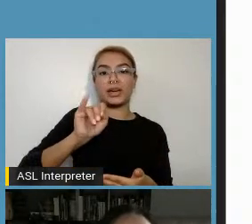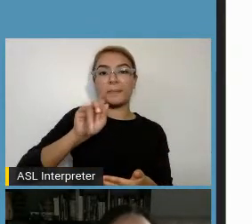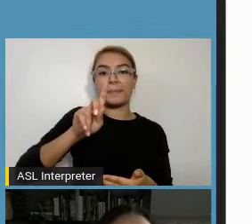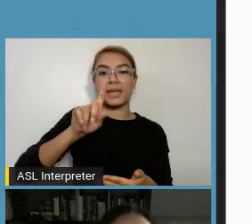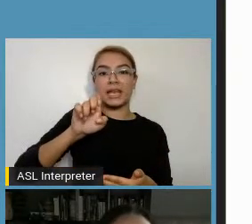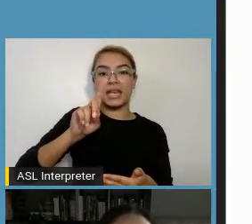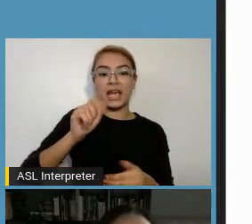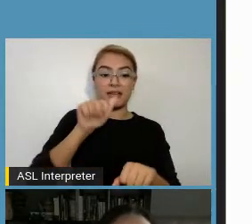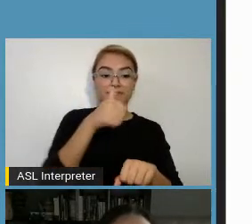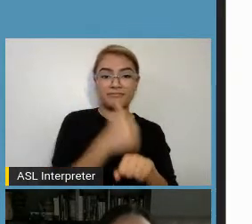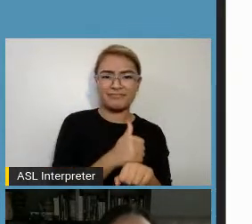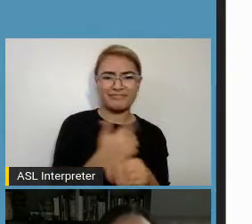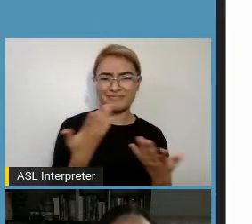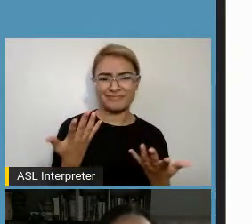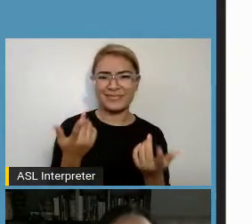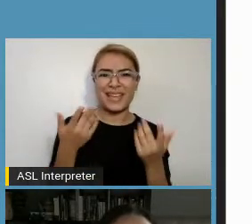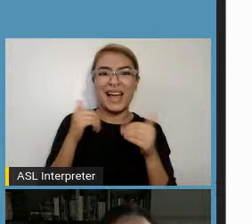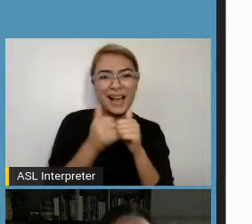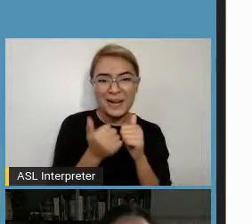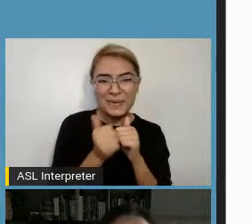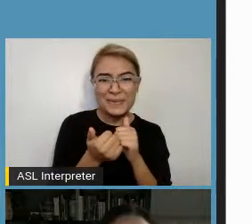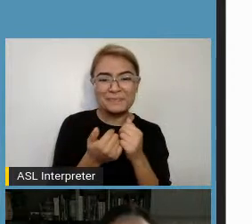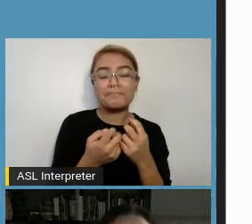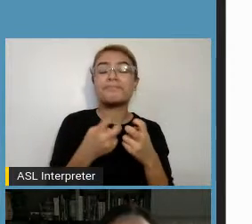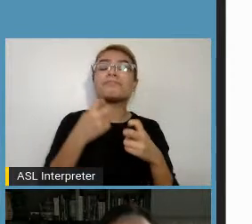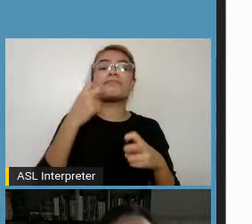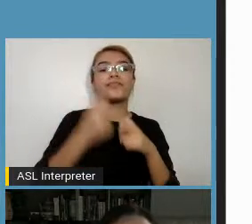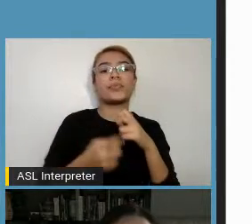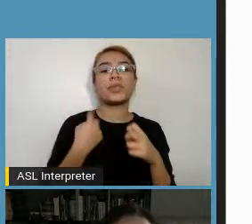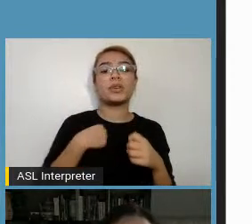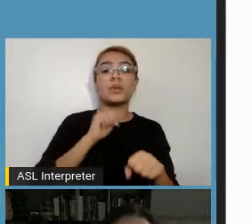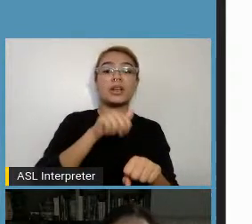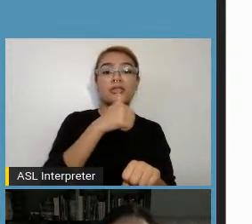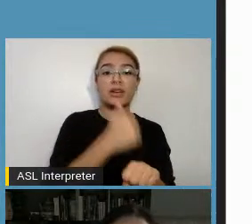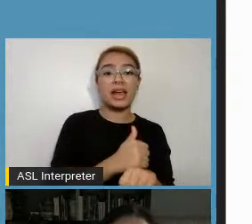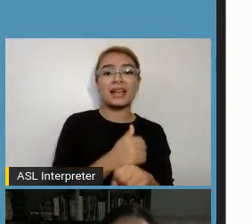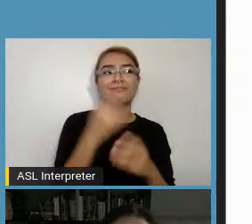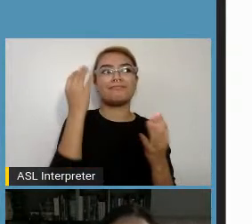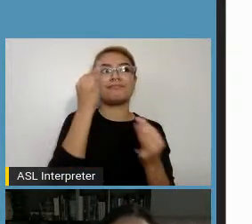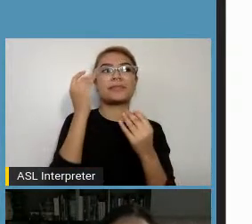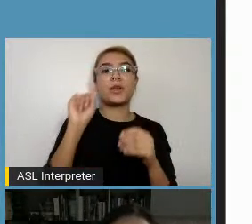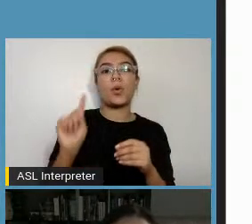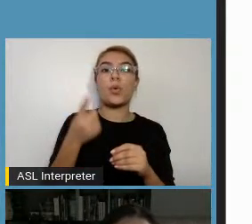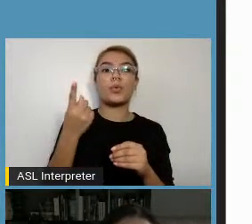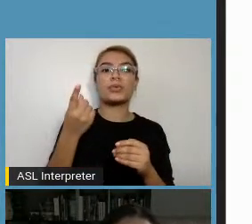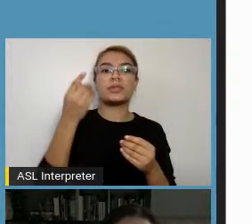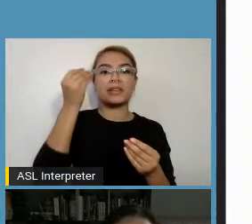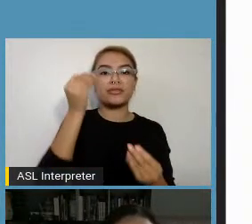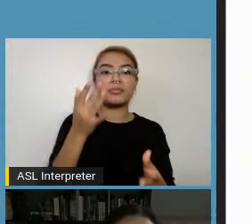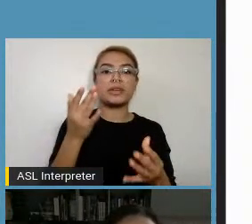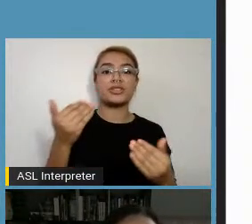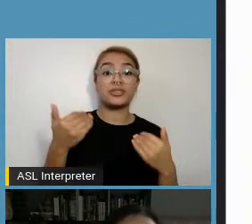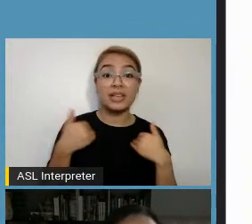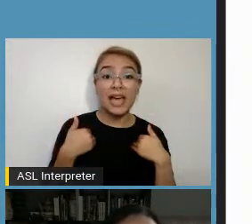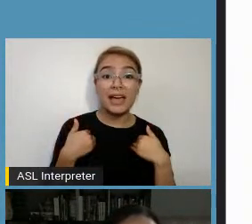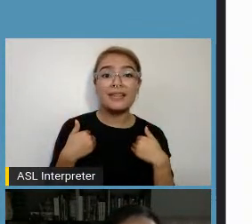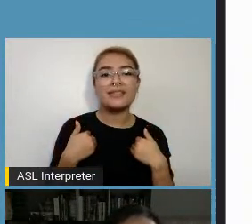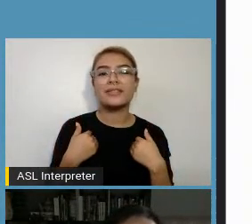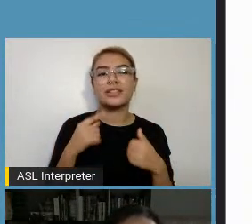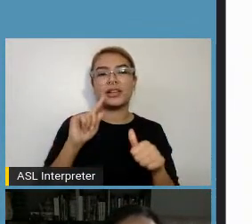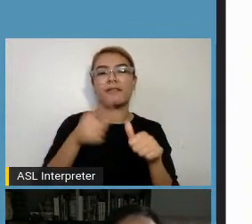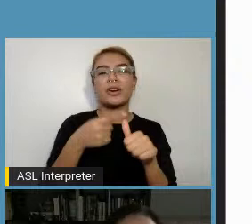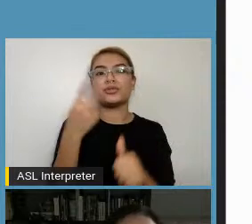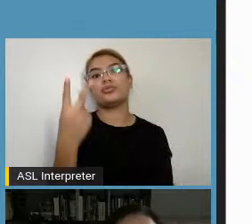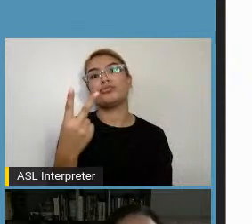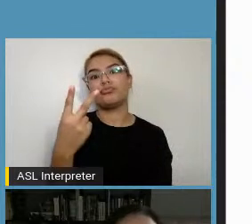problems that we also create by thinking that the only information that exists is on the first 2 pages of Google right